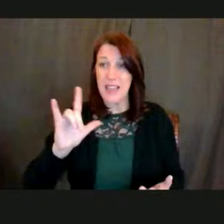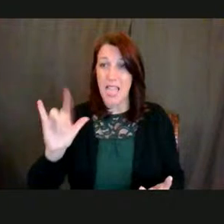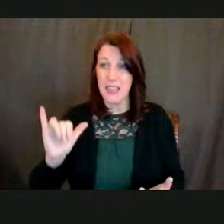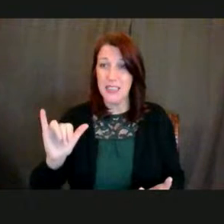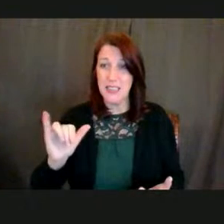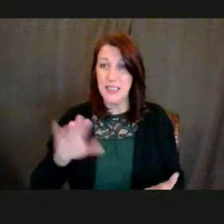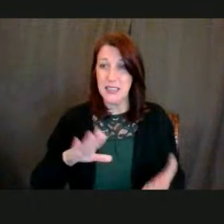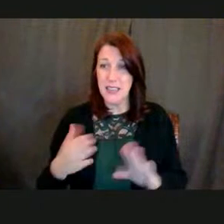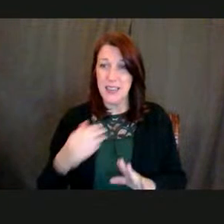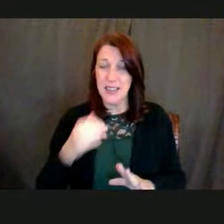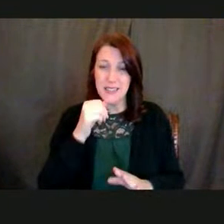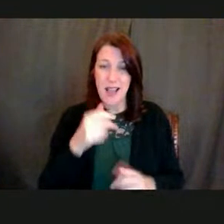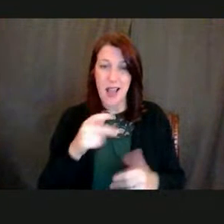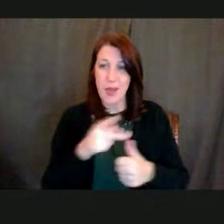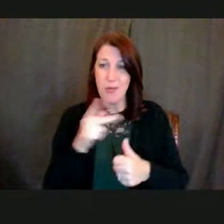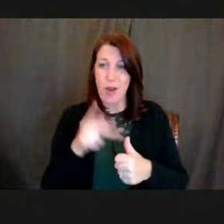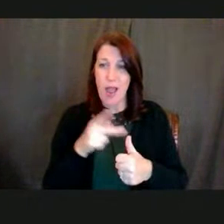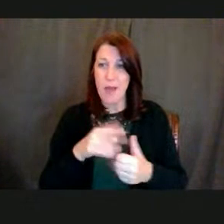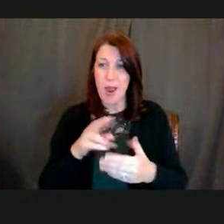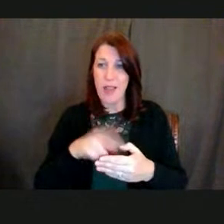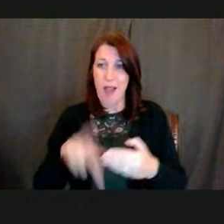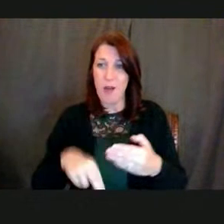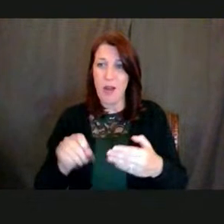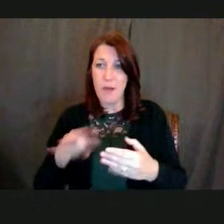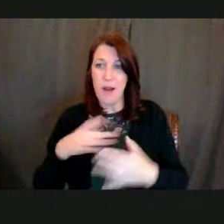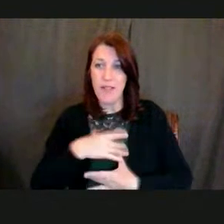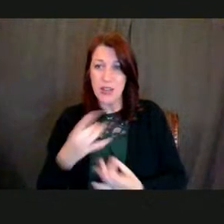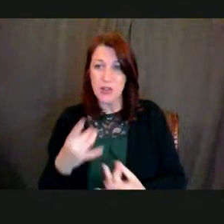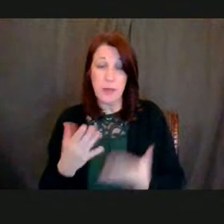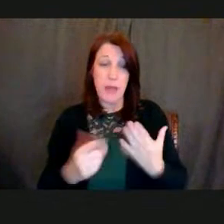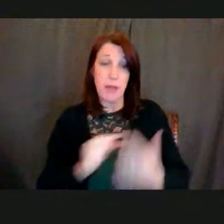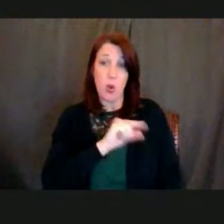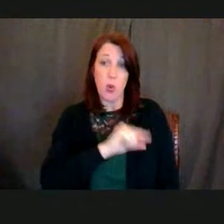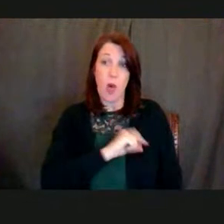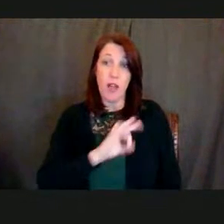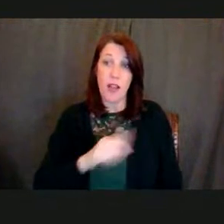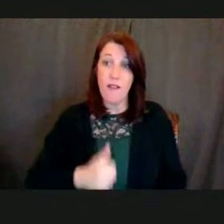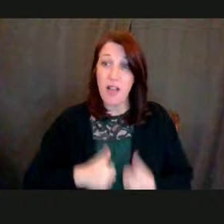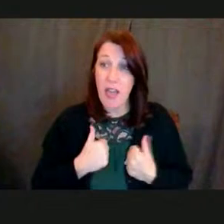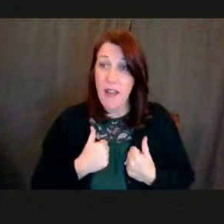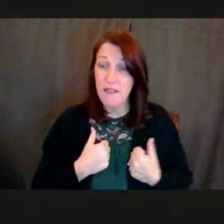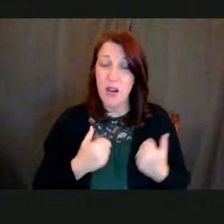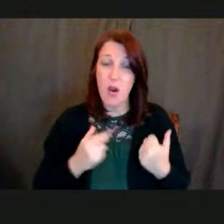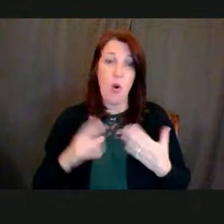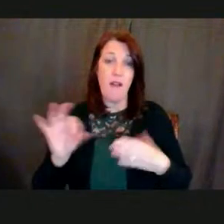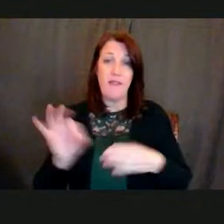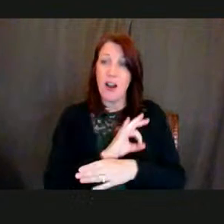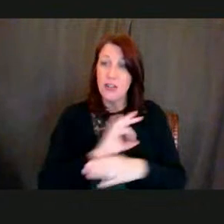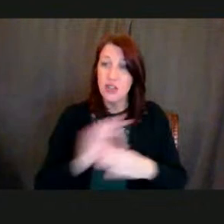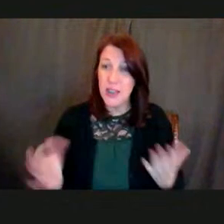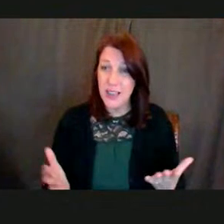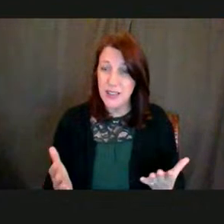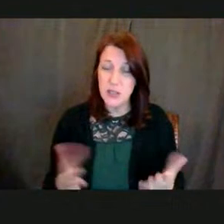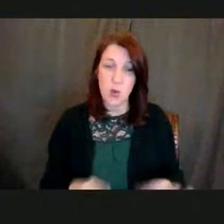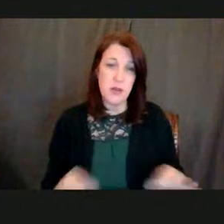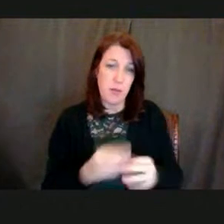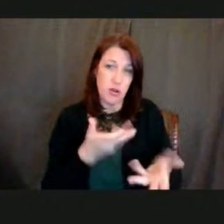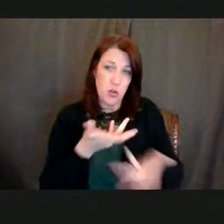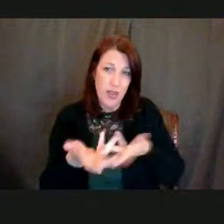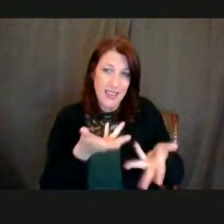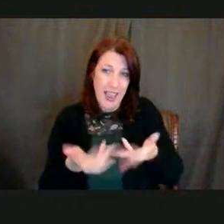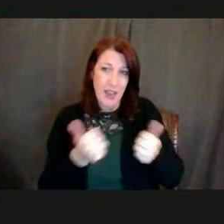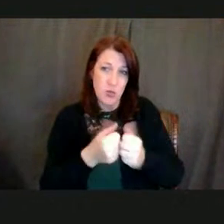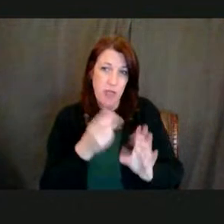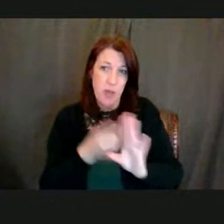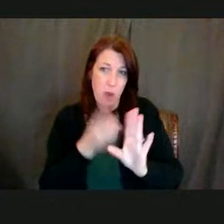primary outcome of interest. Maybe it's quality of life, or maybe it's physical functioning. So it's important to engage with participants